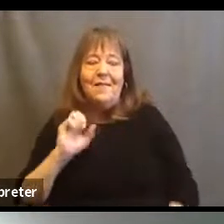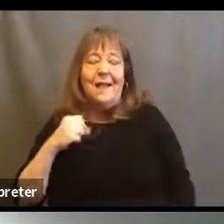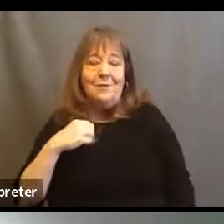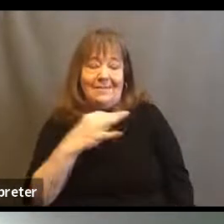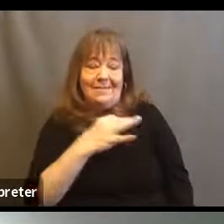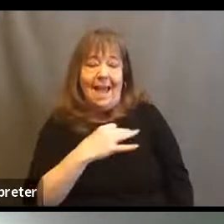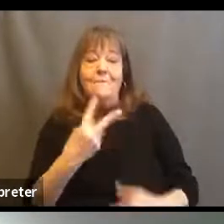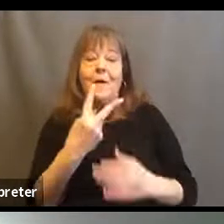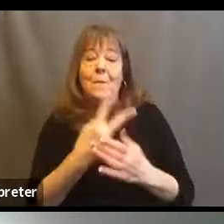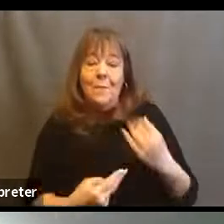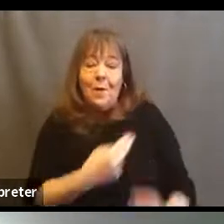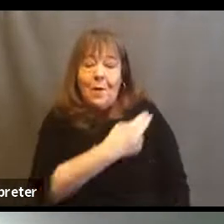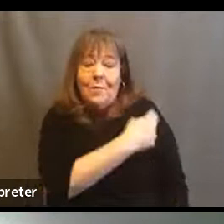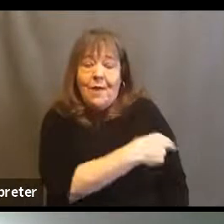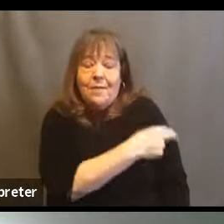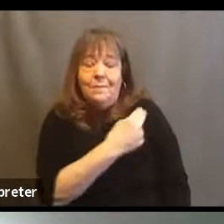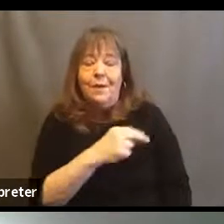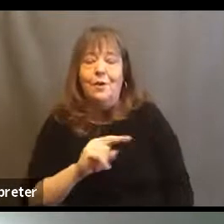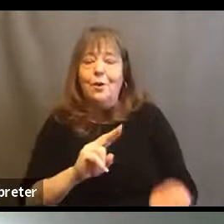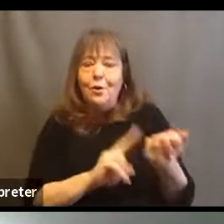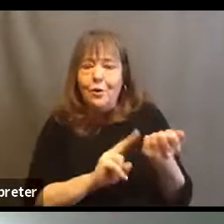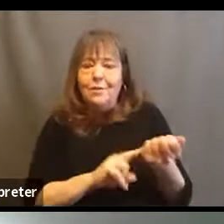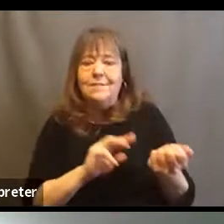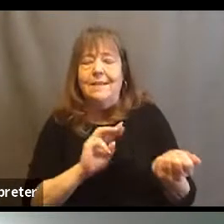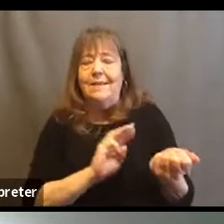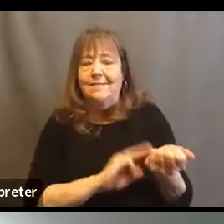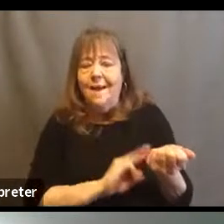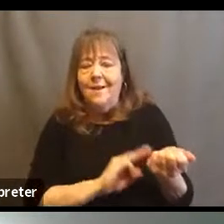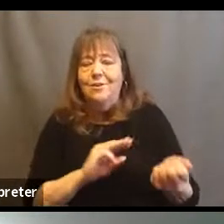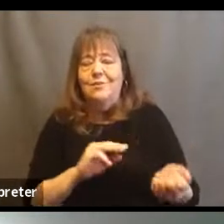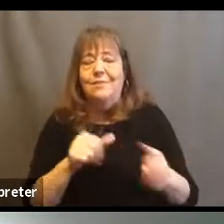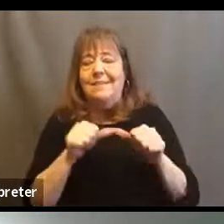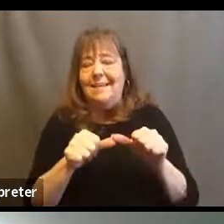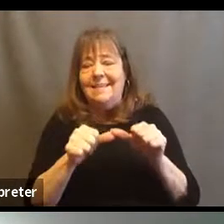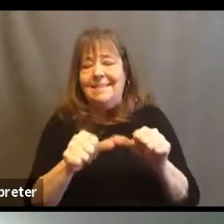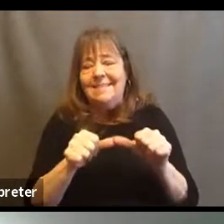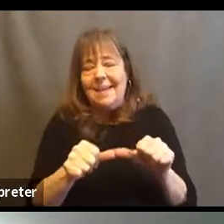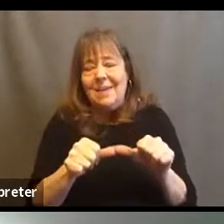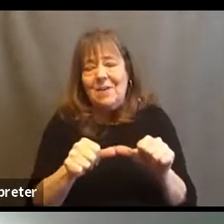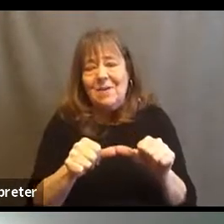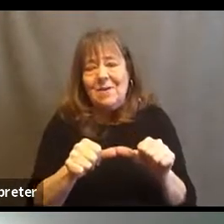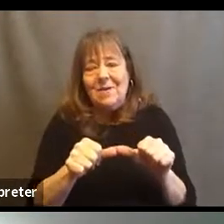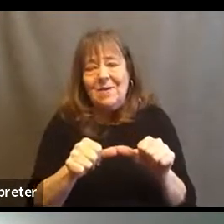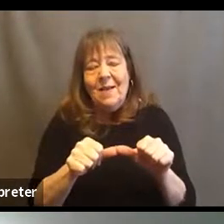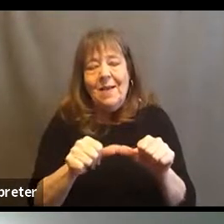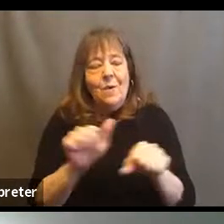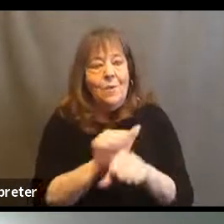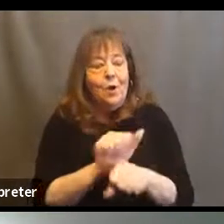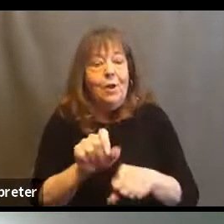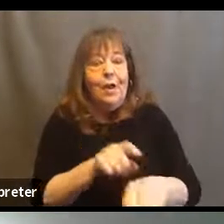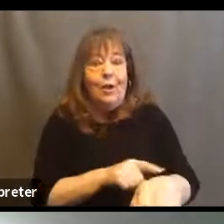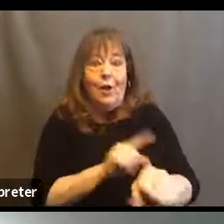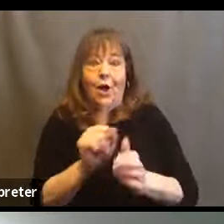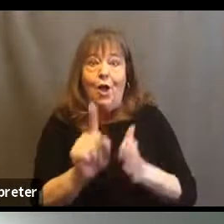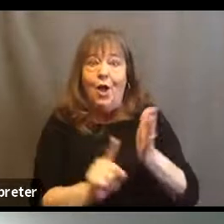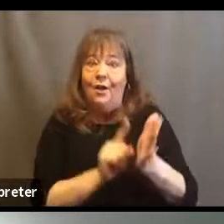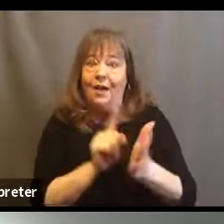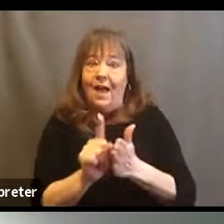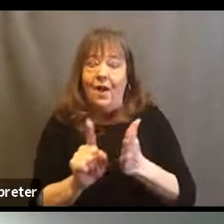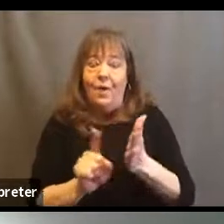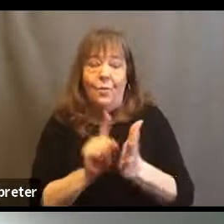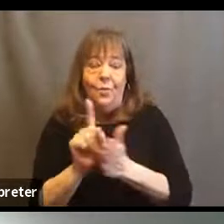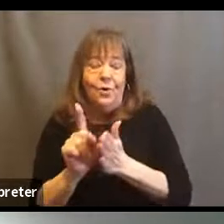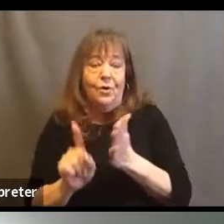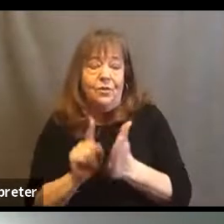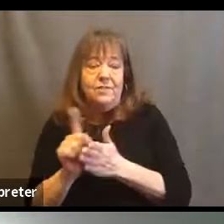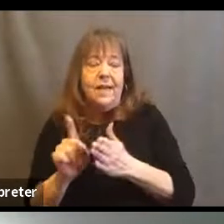both hospitals, nursing staff, medical staff, who continue to work at long hours and continue to really get